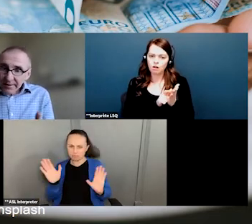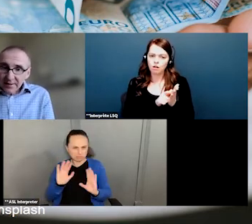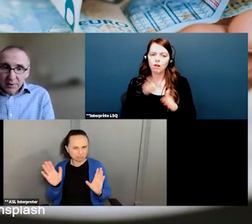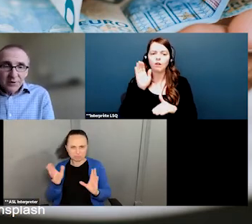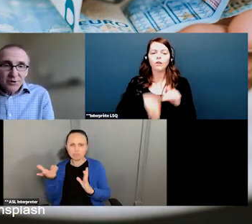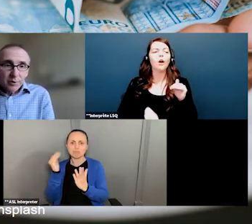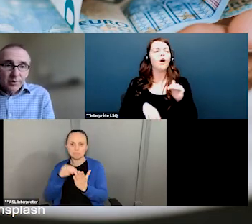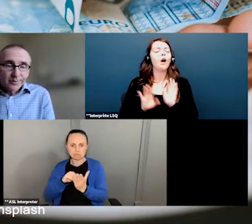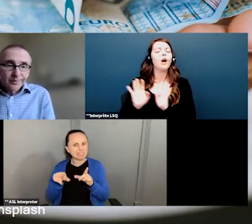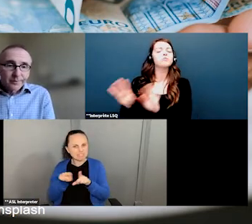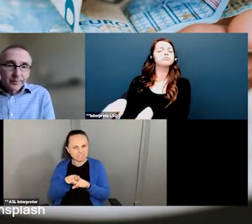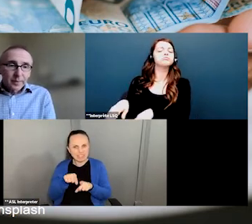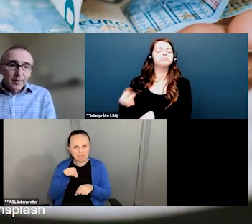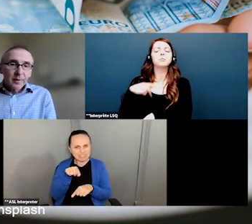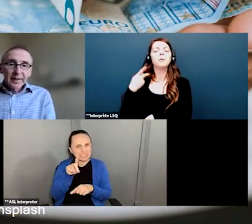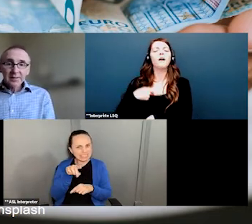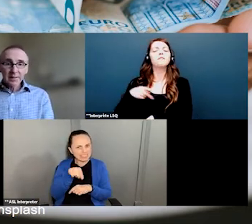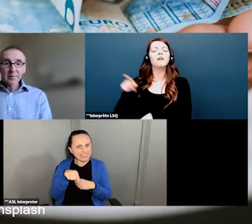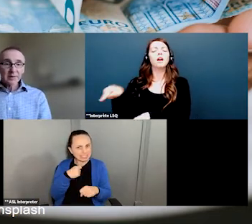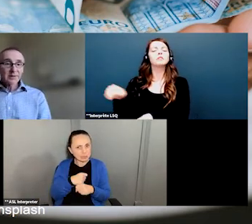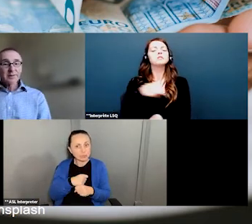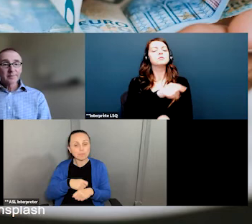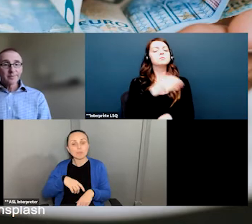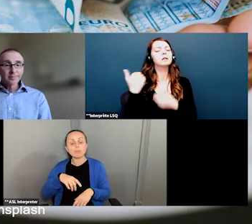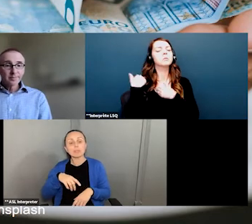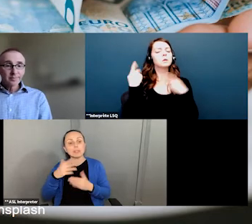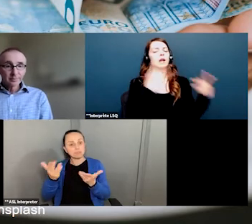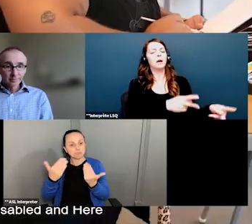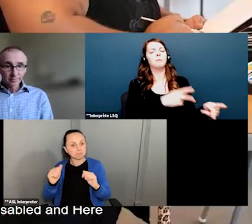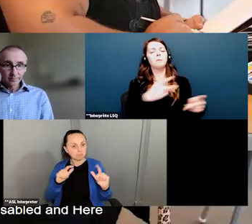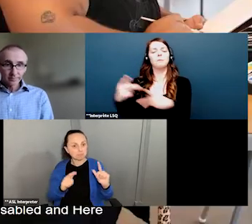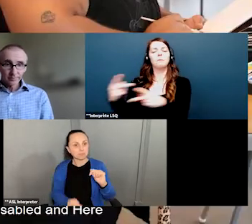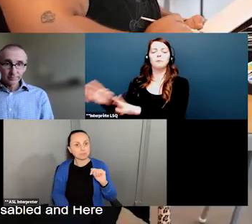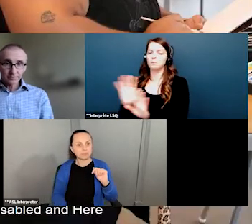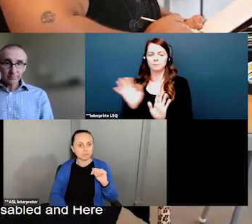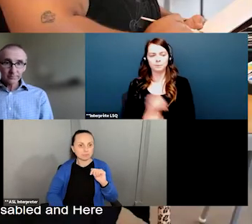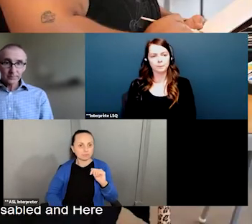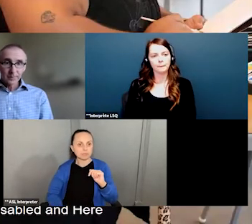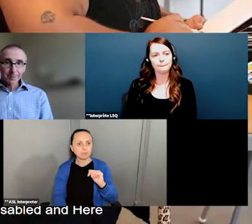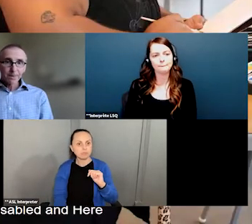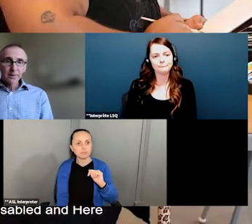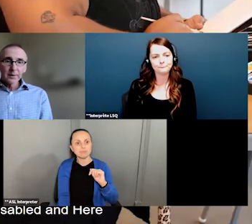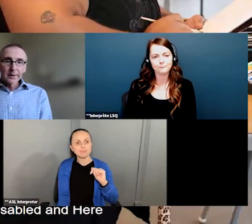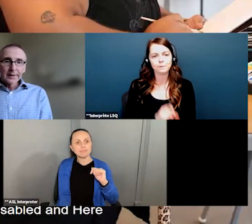as they did with the CERB. Next slide, please.